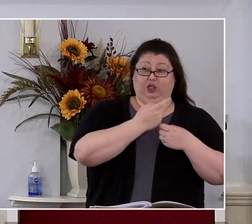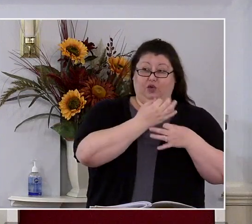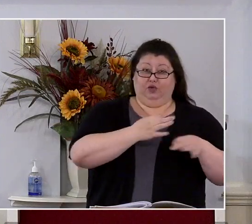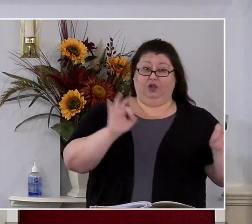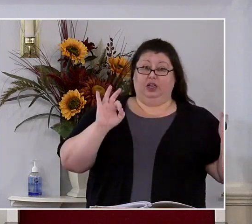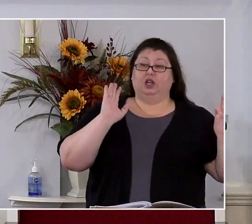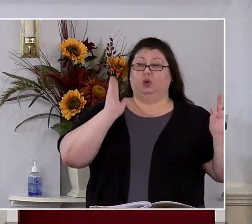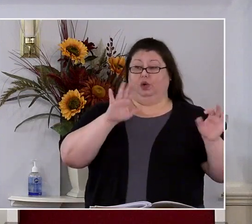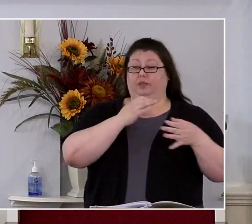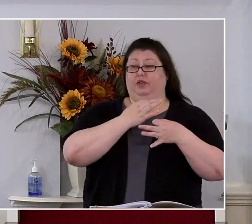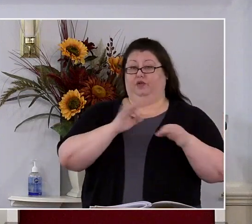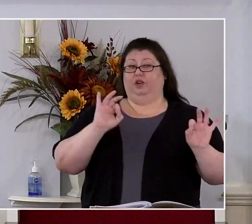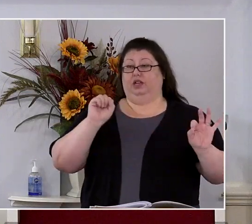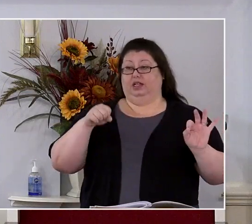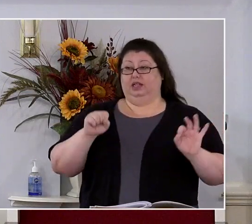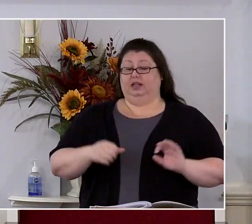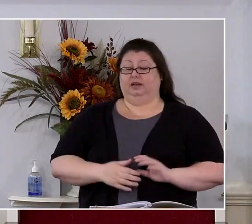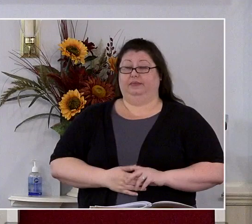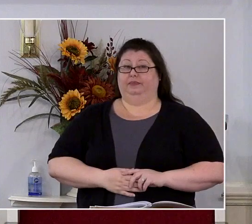be free indeed.